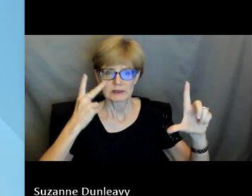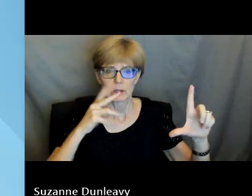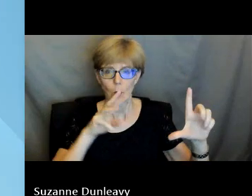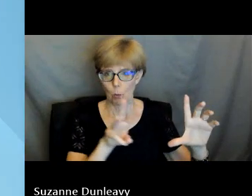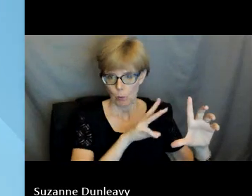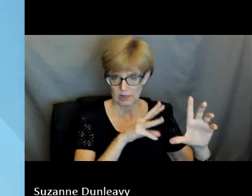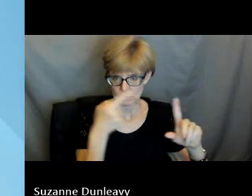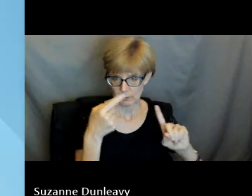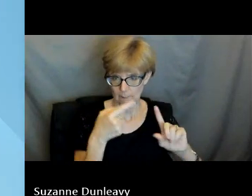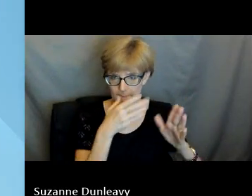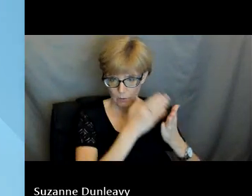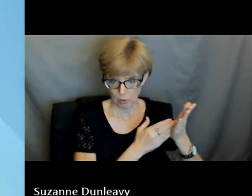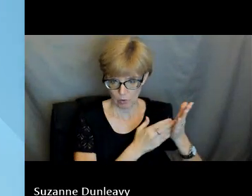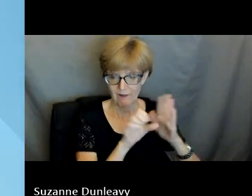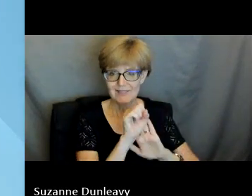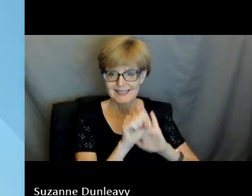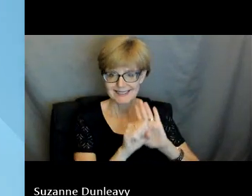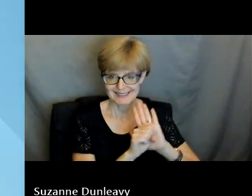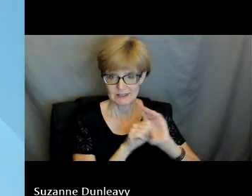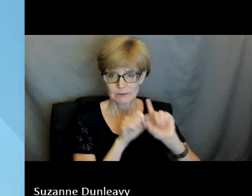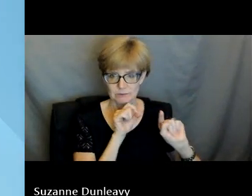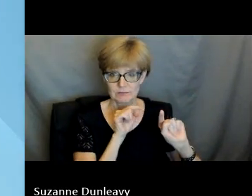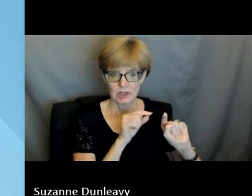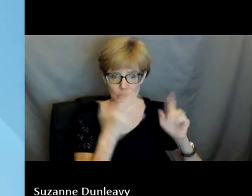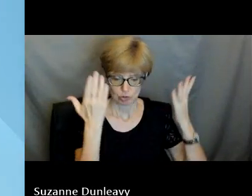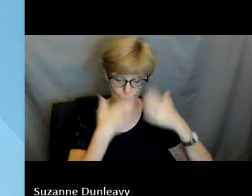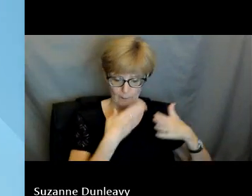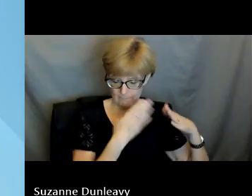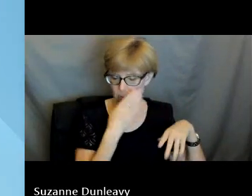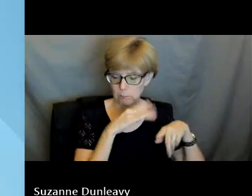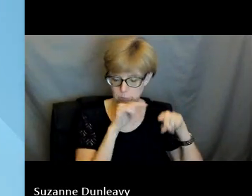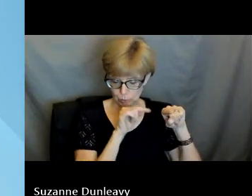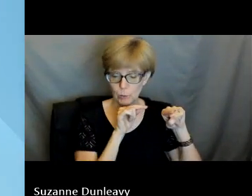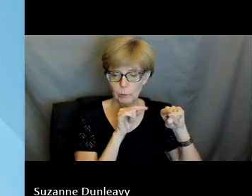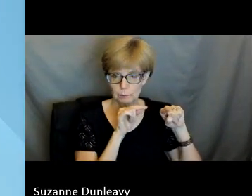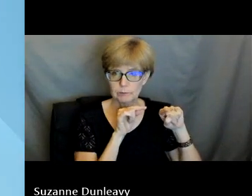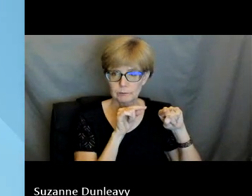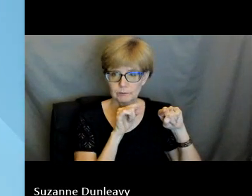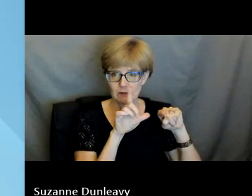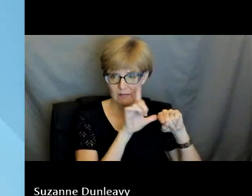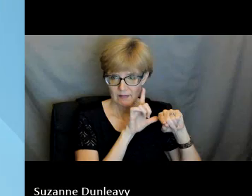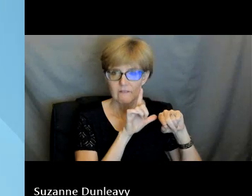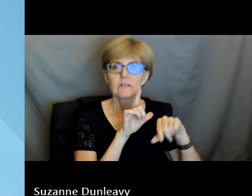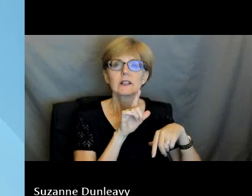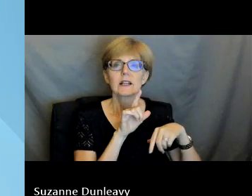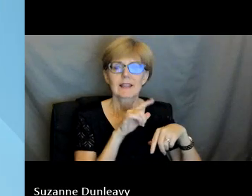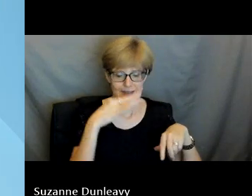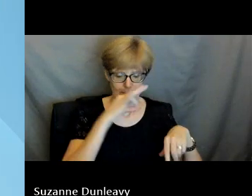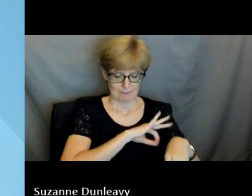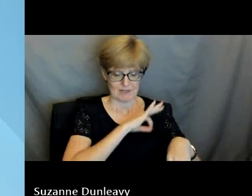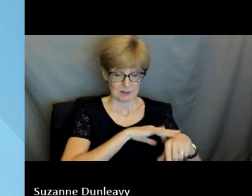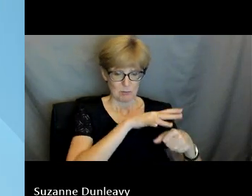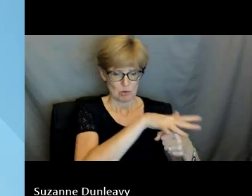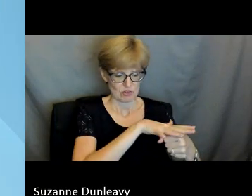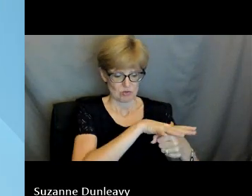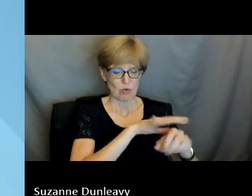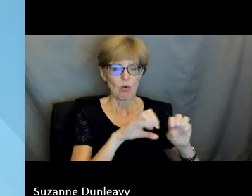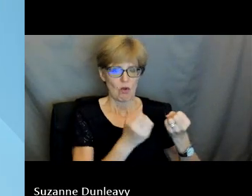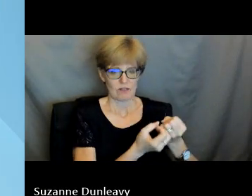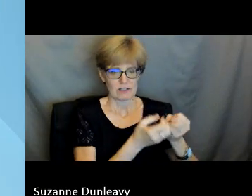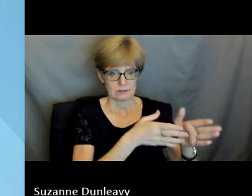the state is in that dark blue shaded color, and that's served by our Pittsburgh Regional Office.